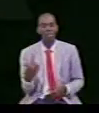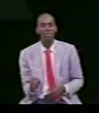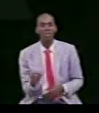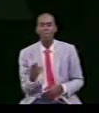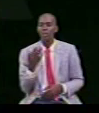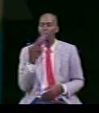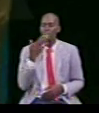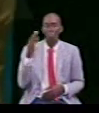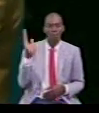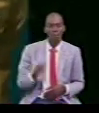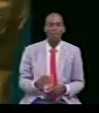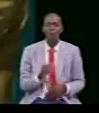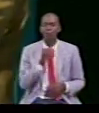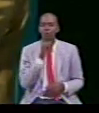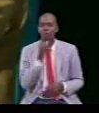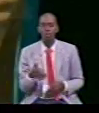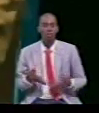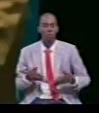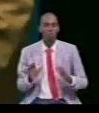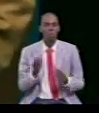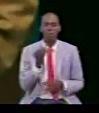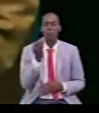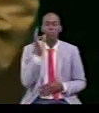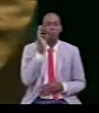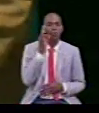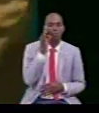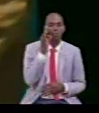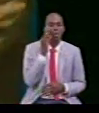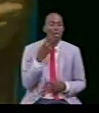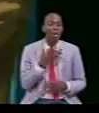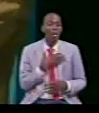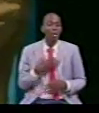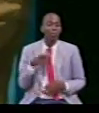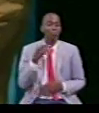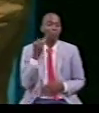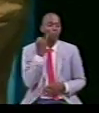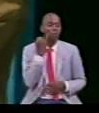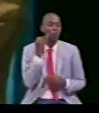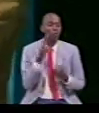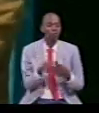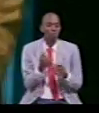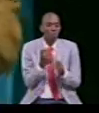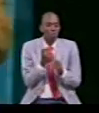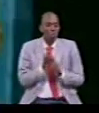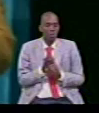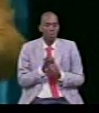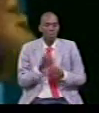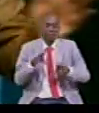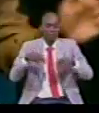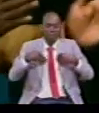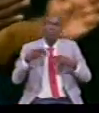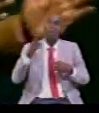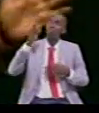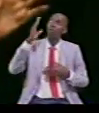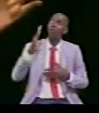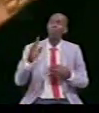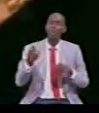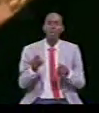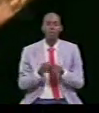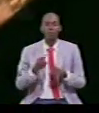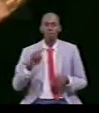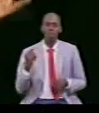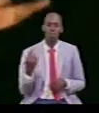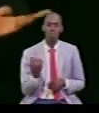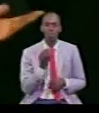of taking God as their only commander, they took